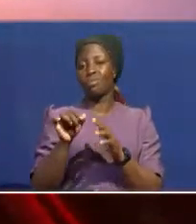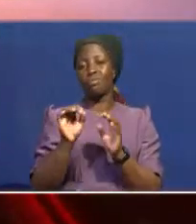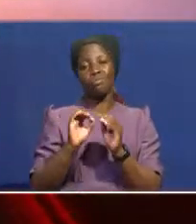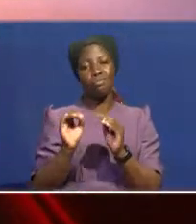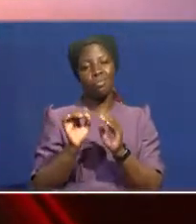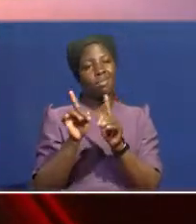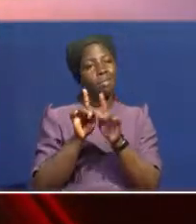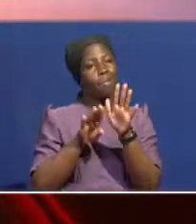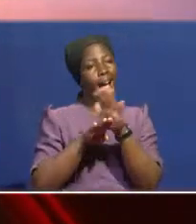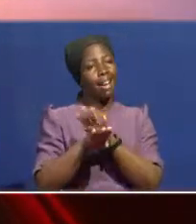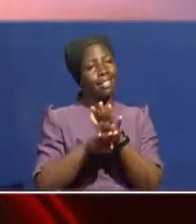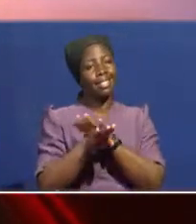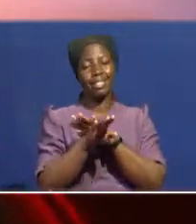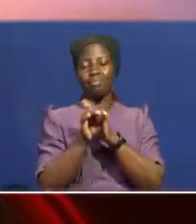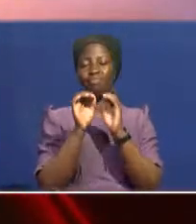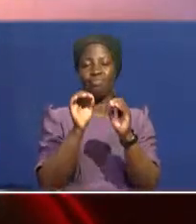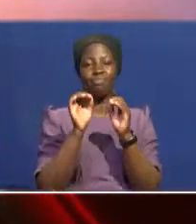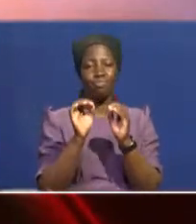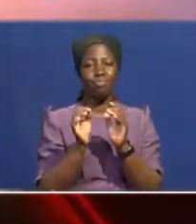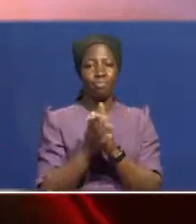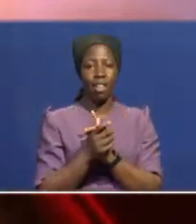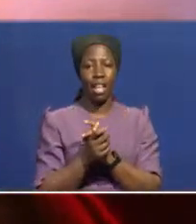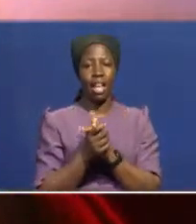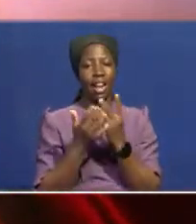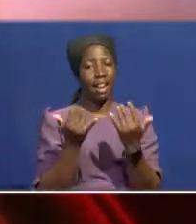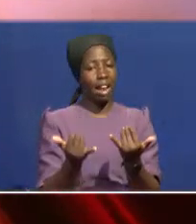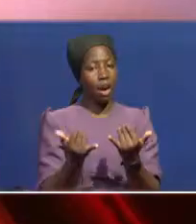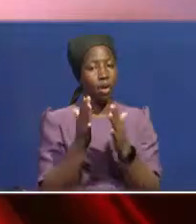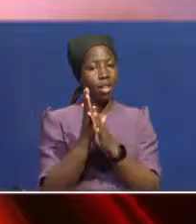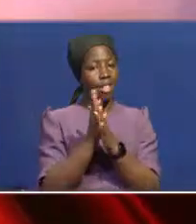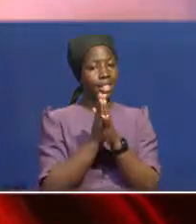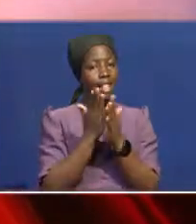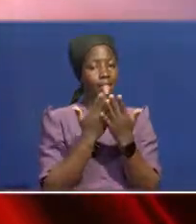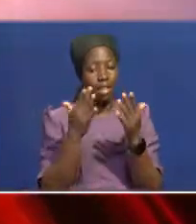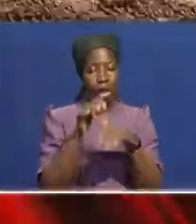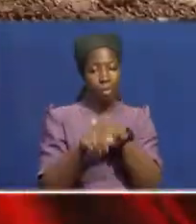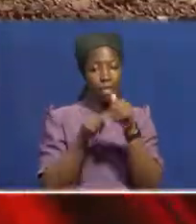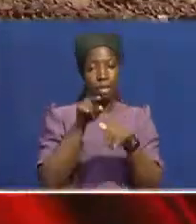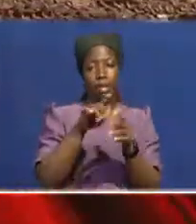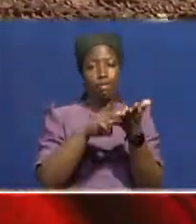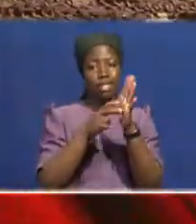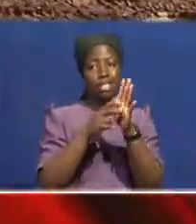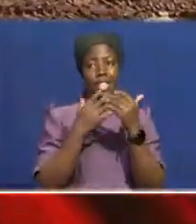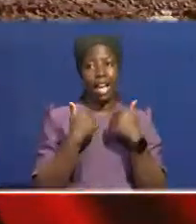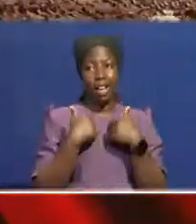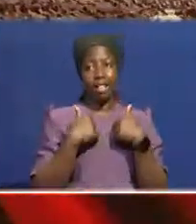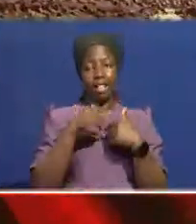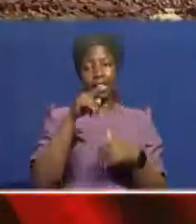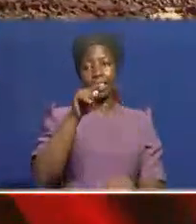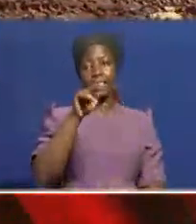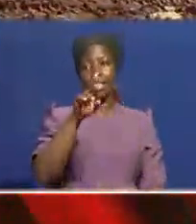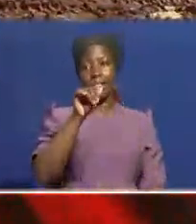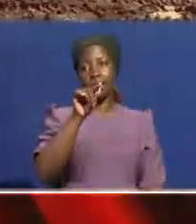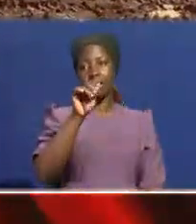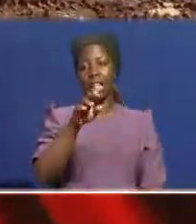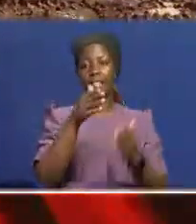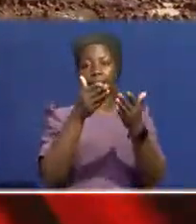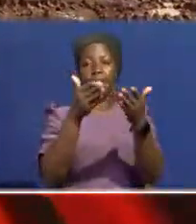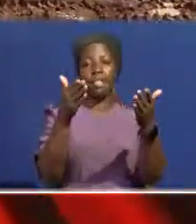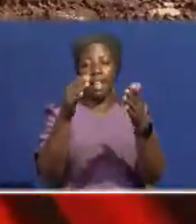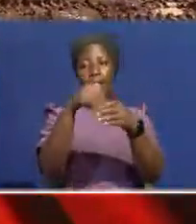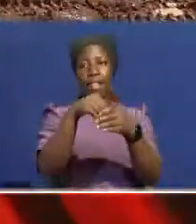the interesting thing about this project is the ability to have the tractors available in the communities where the farmers